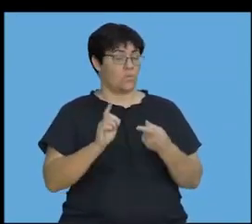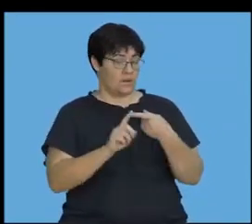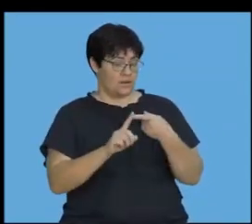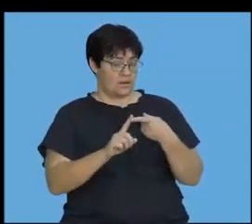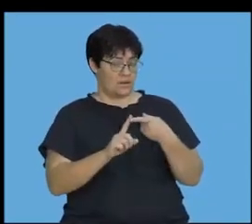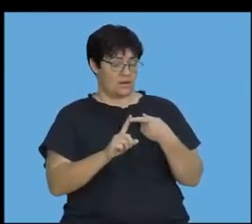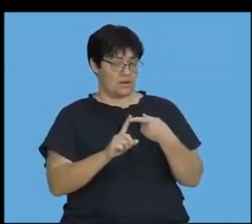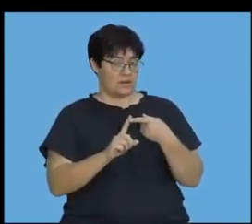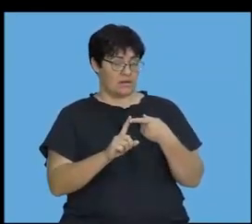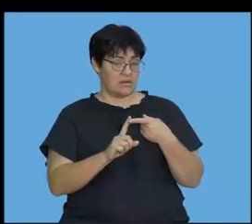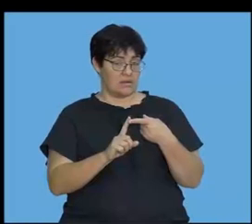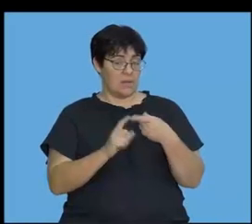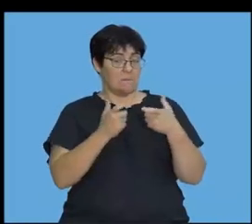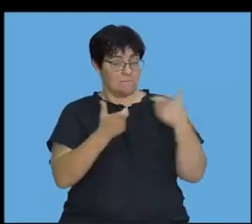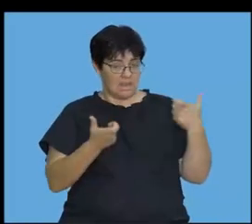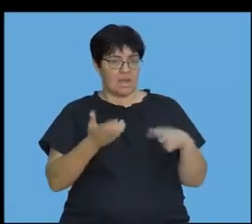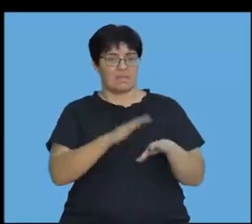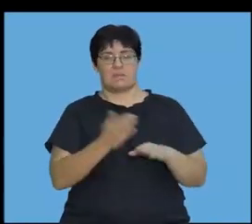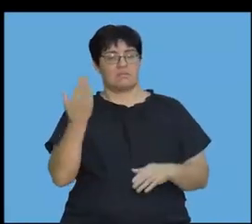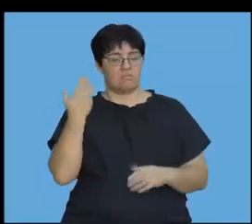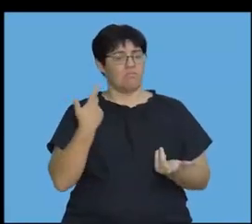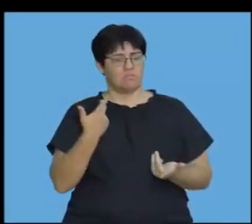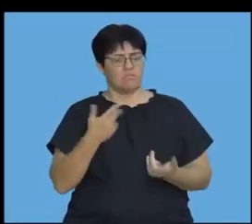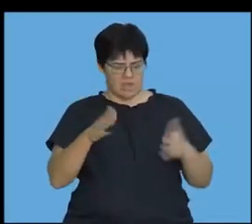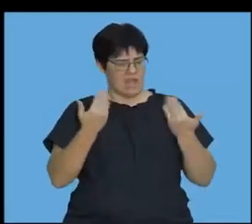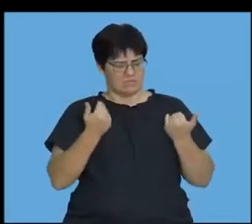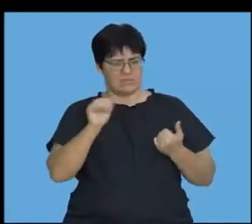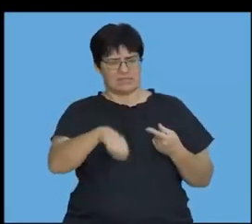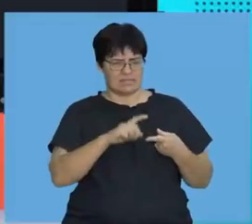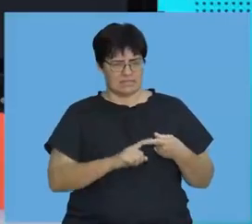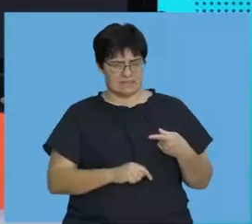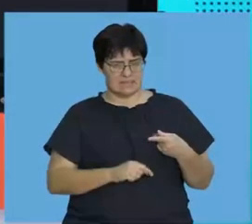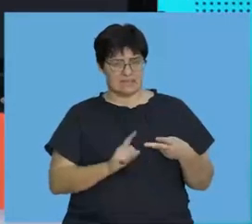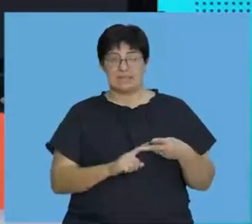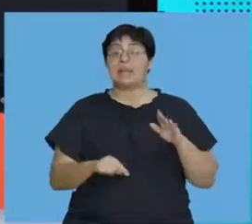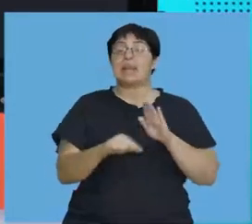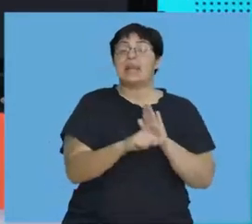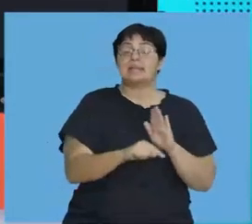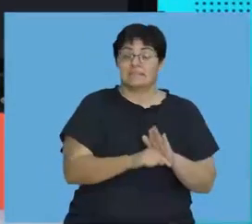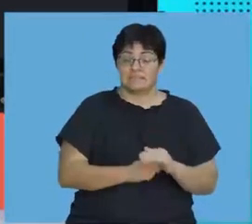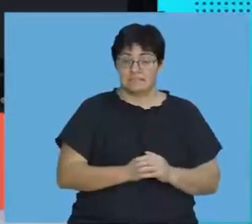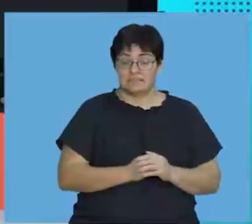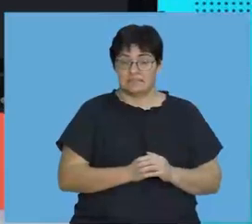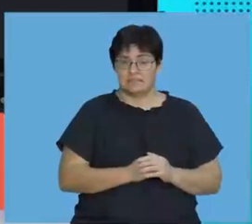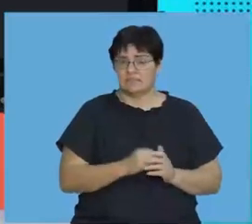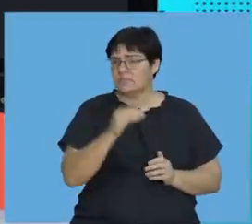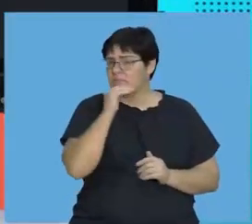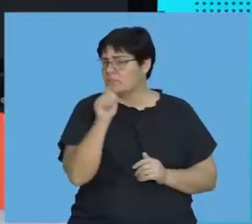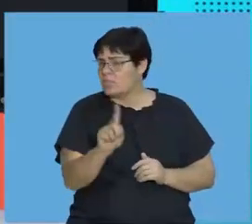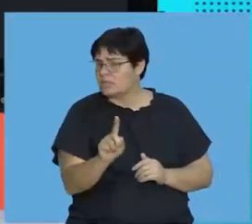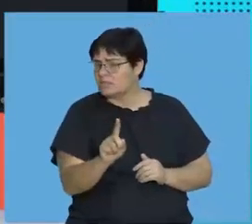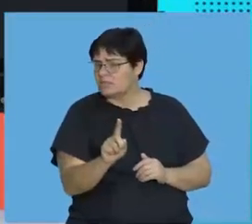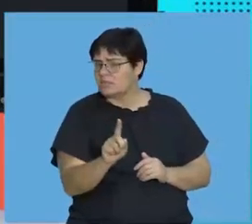Number one, it's bigger than the last one we did. We expected that. Number two, it's negative.